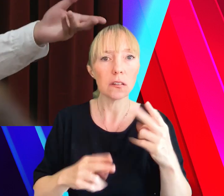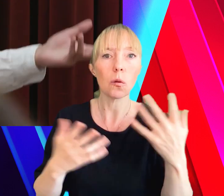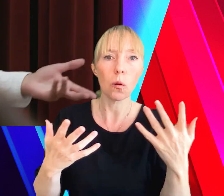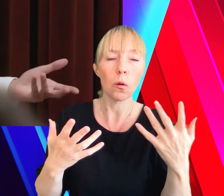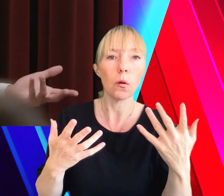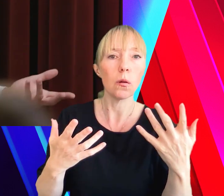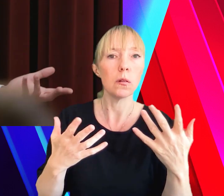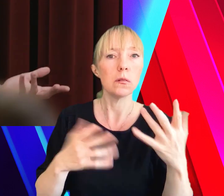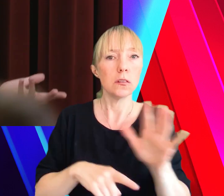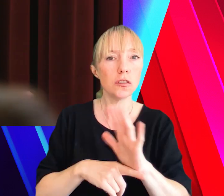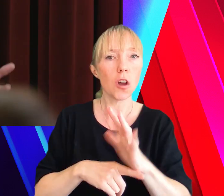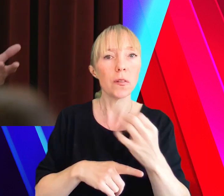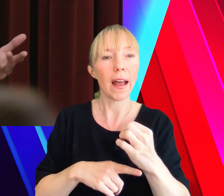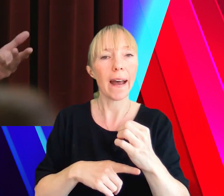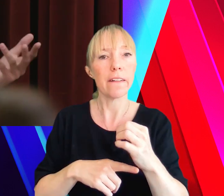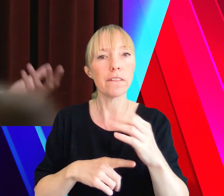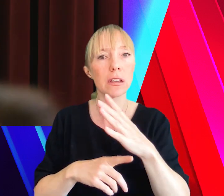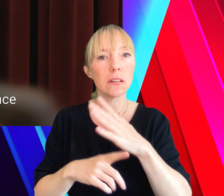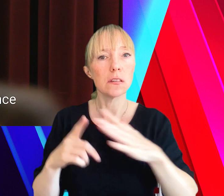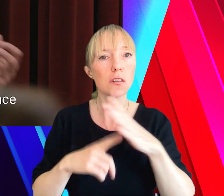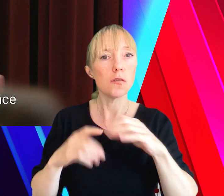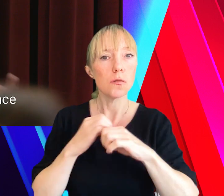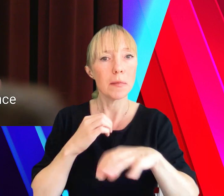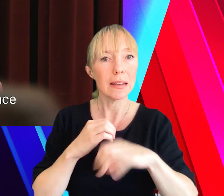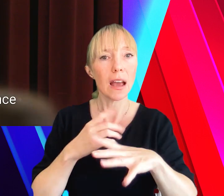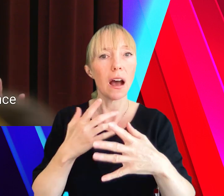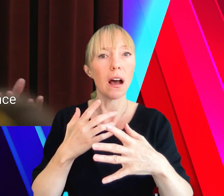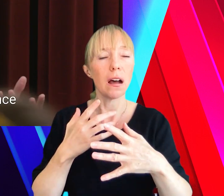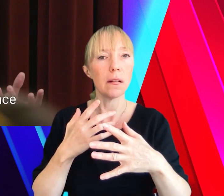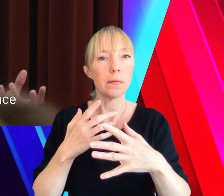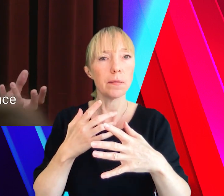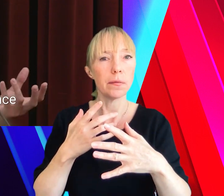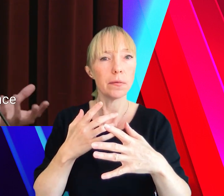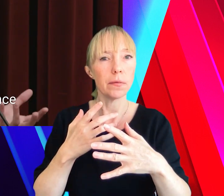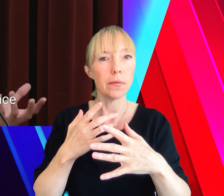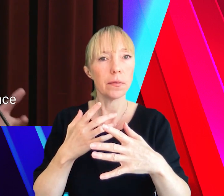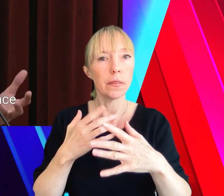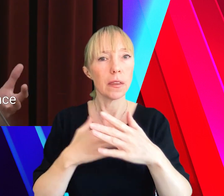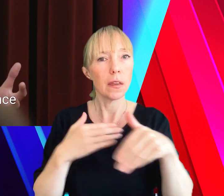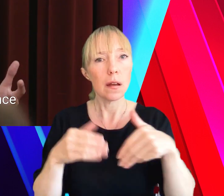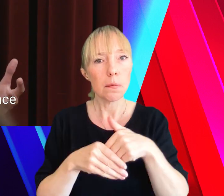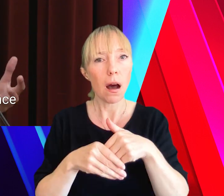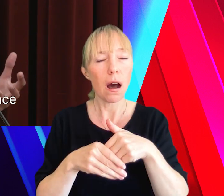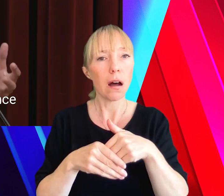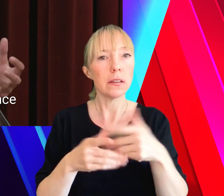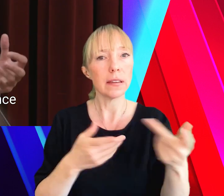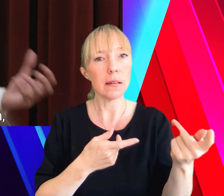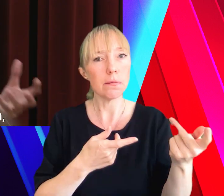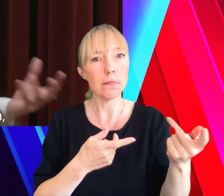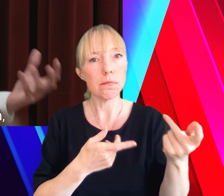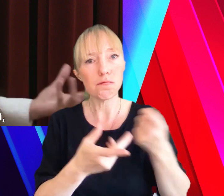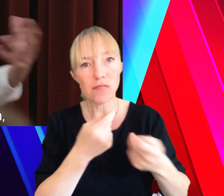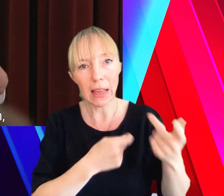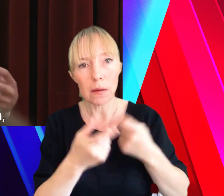or sort of like shows having that social media presence is actually like